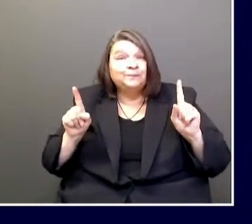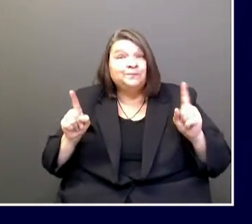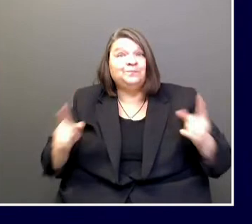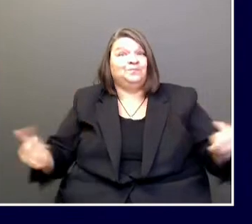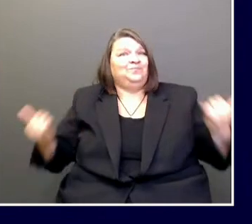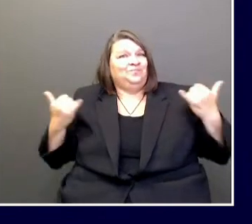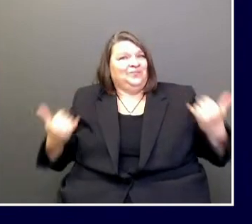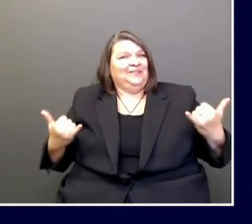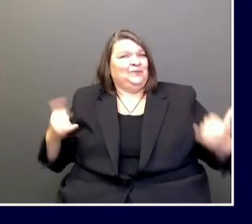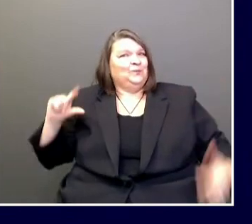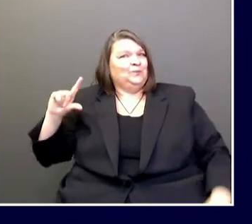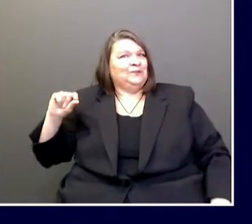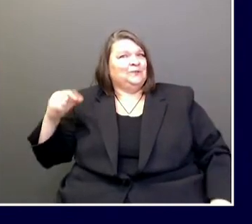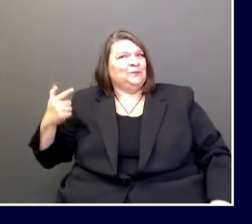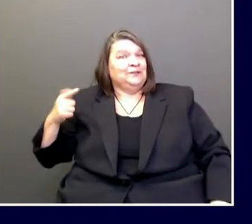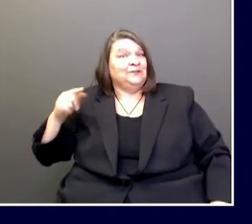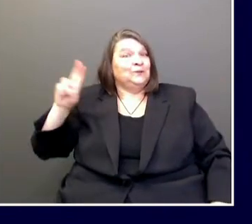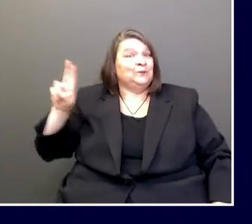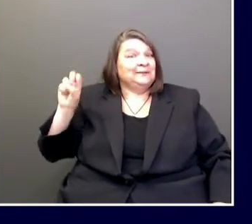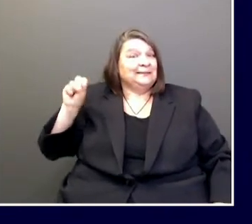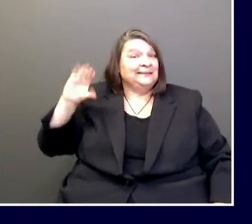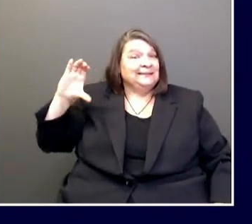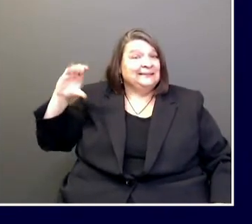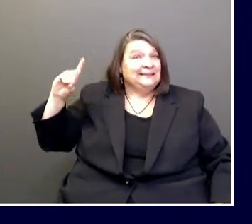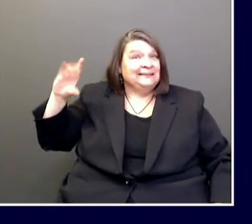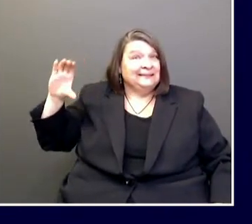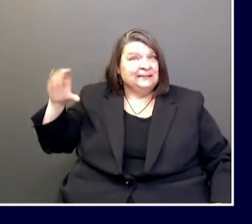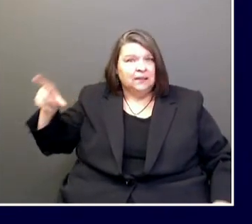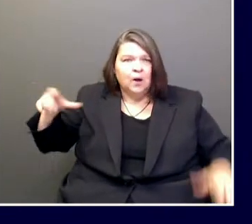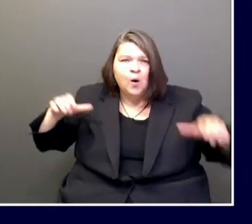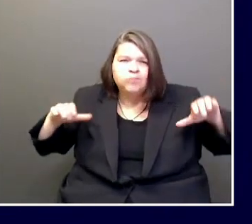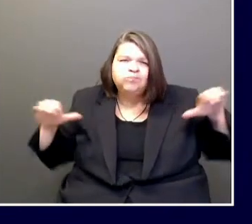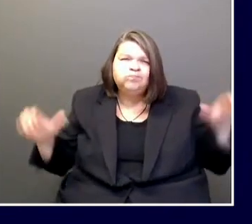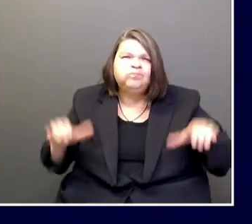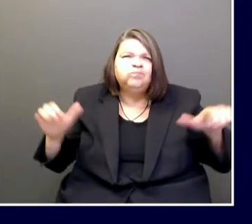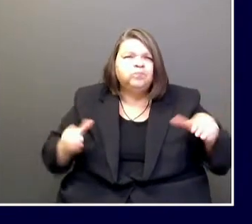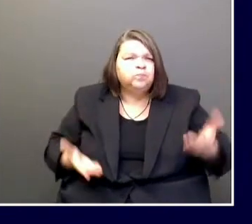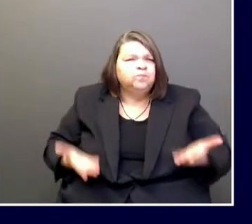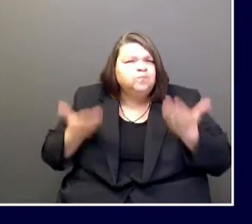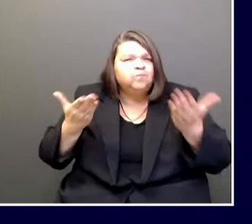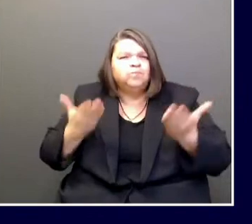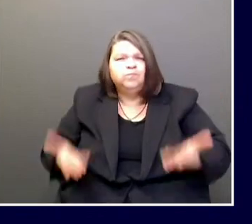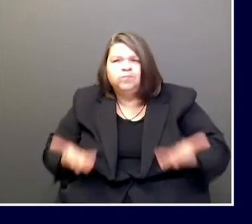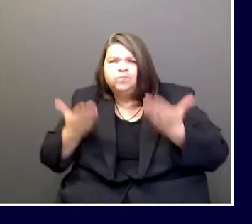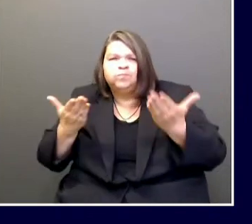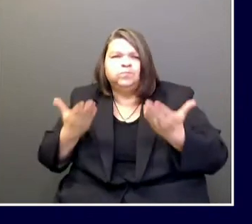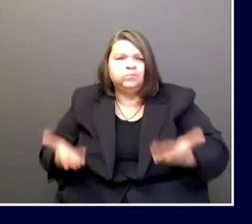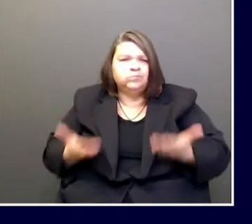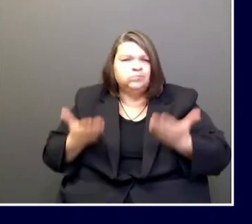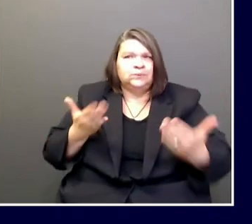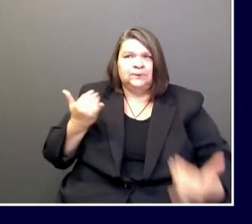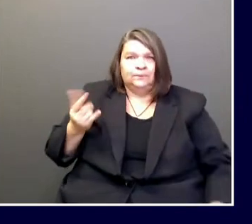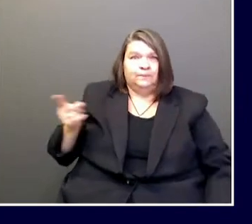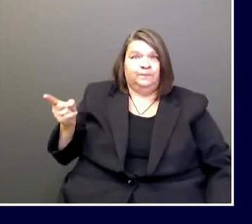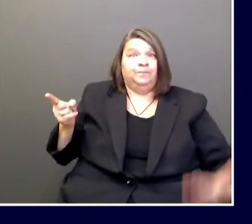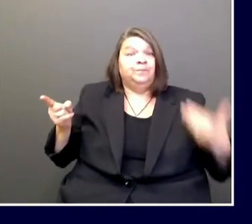guidance, working with states, issuing different recommendations. So we made a choice here in Maine to prevent there being